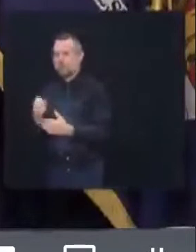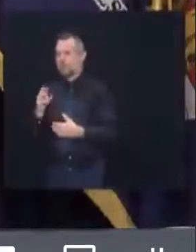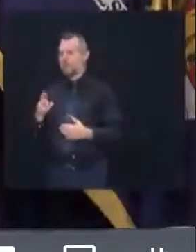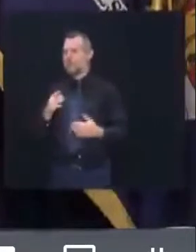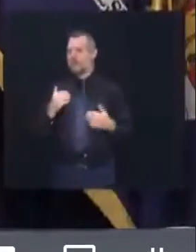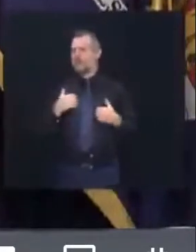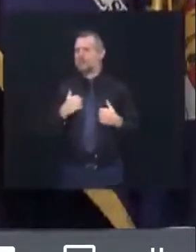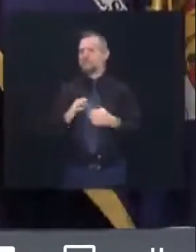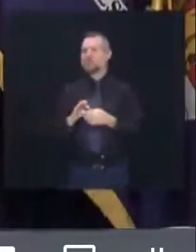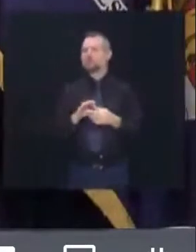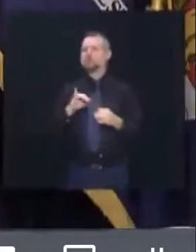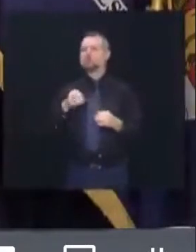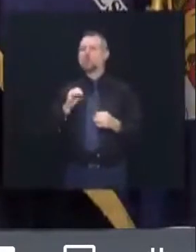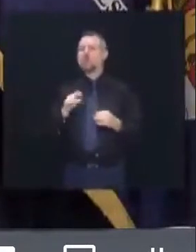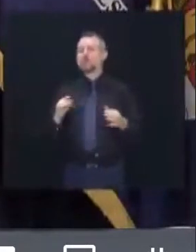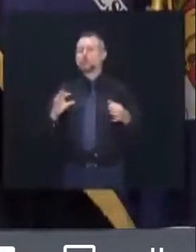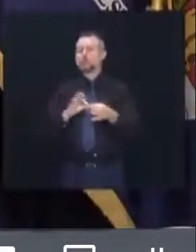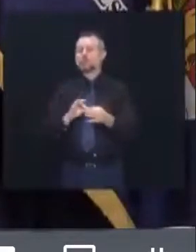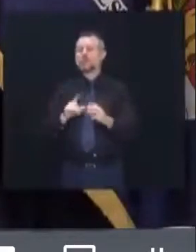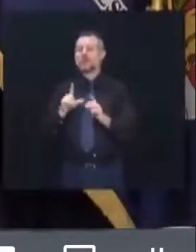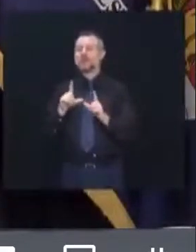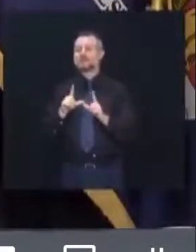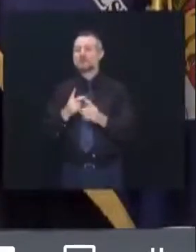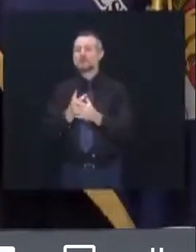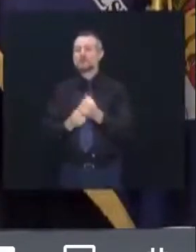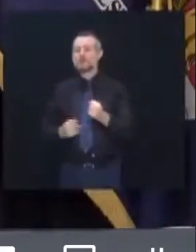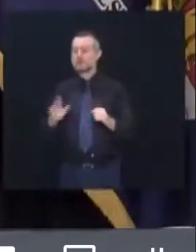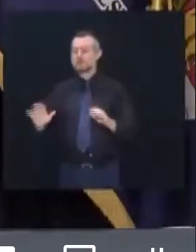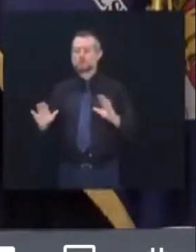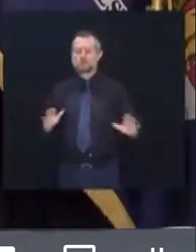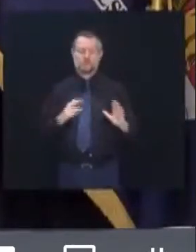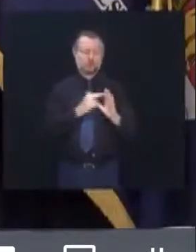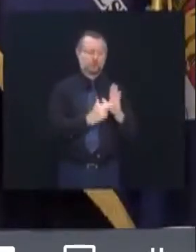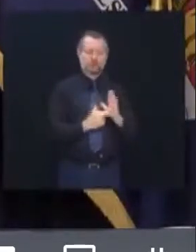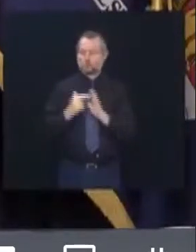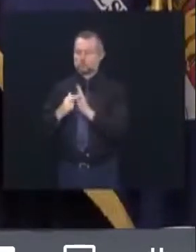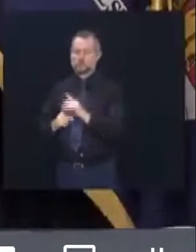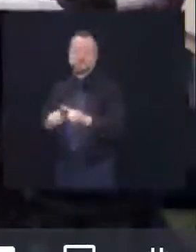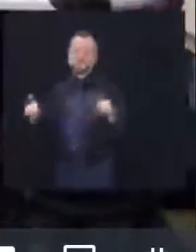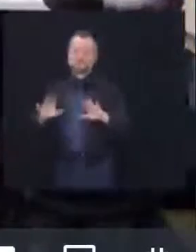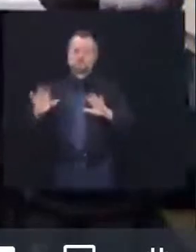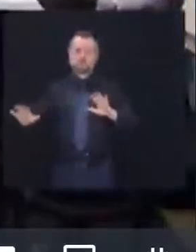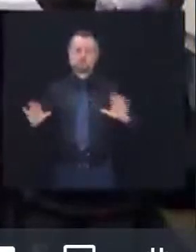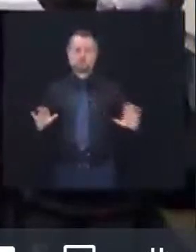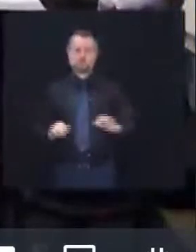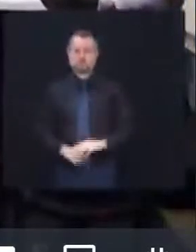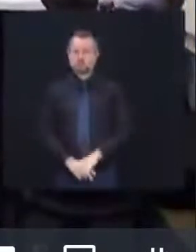but they both have clear rules, right? Correct. So for anyone that doesn't have the